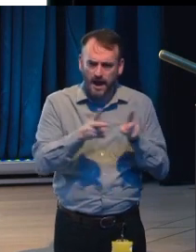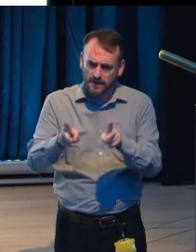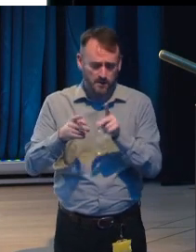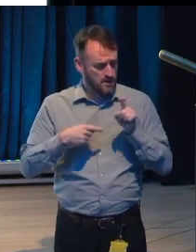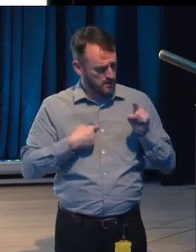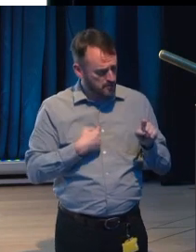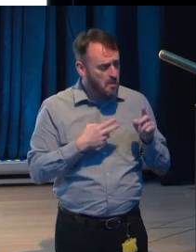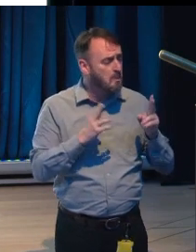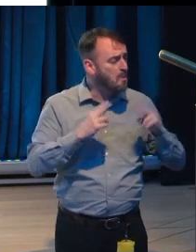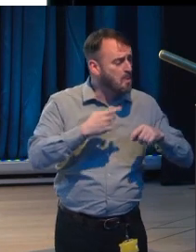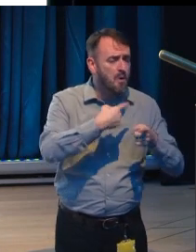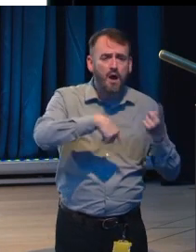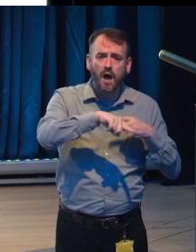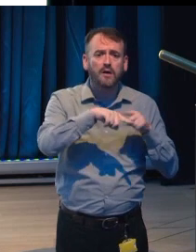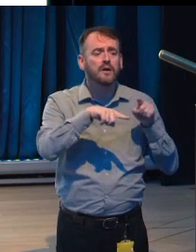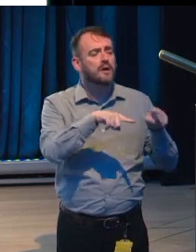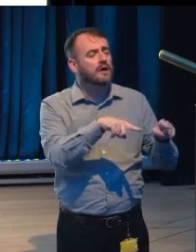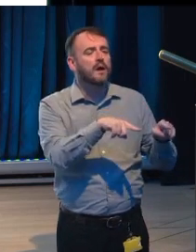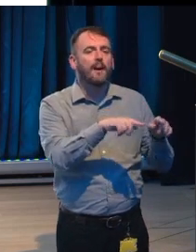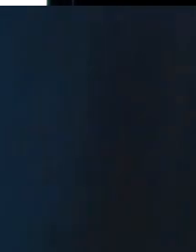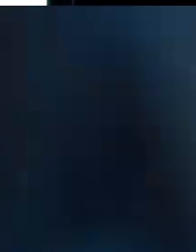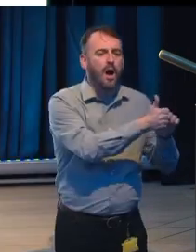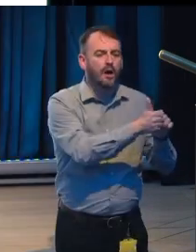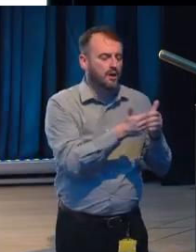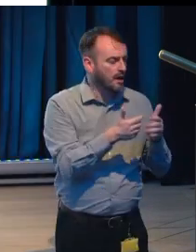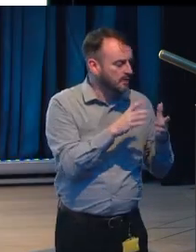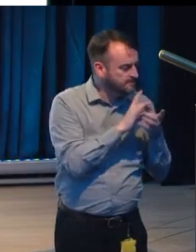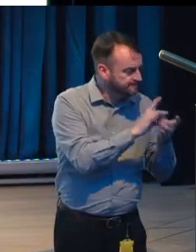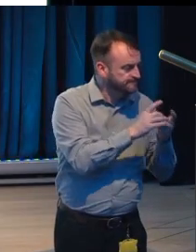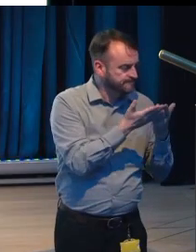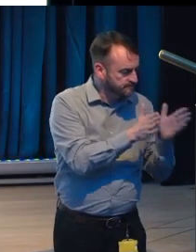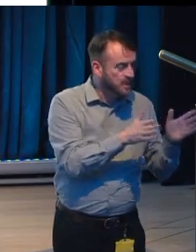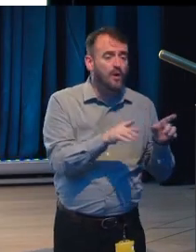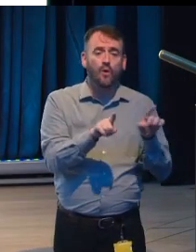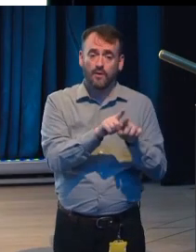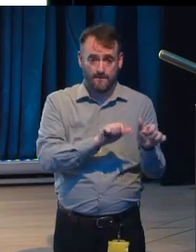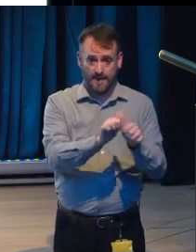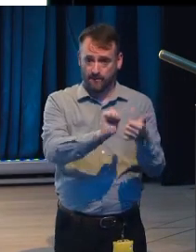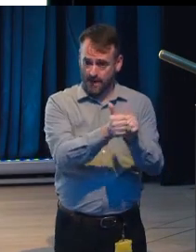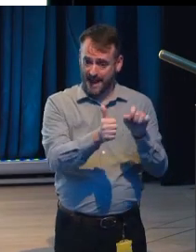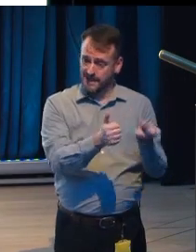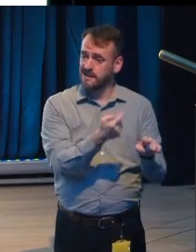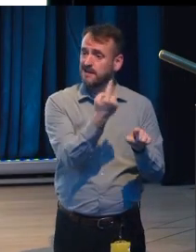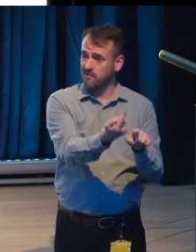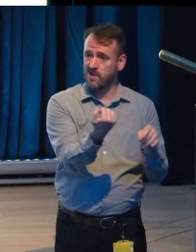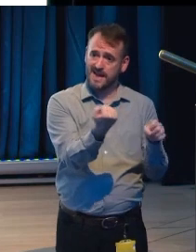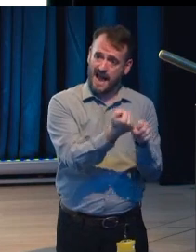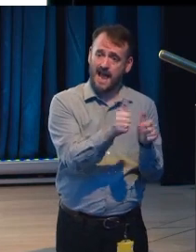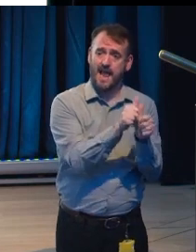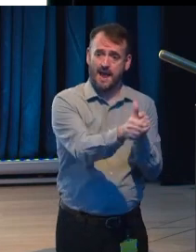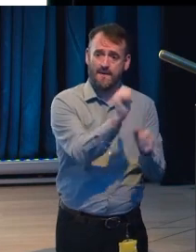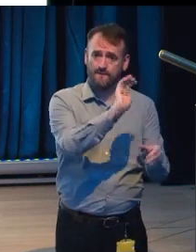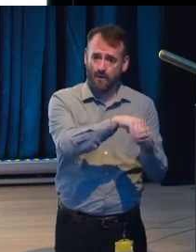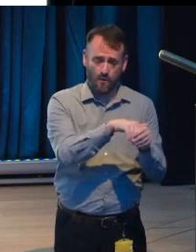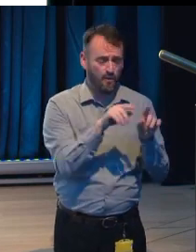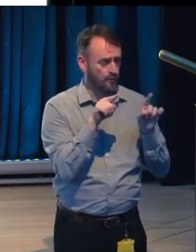eventually I opened up to my partner and one of my best friends who also works in the games industry. And by acknowledging that I wasn't